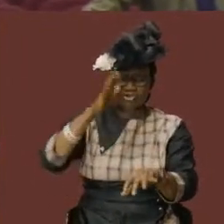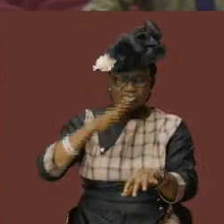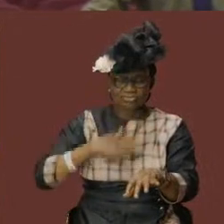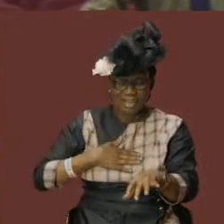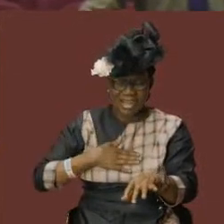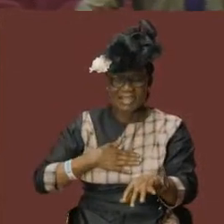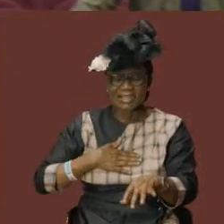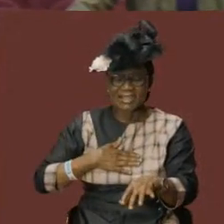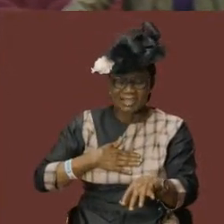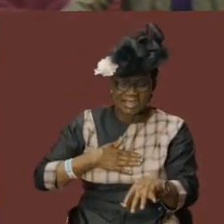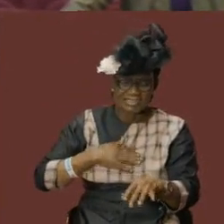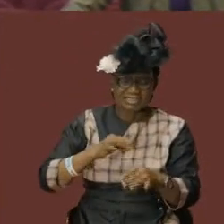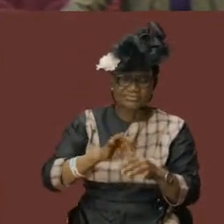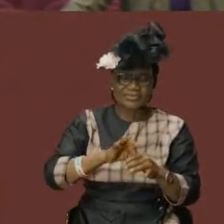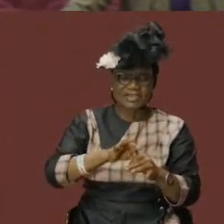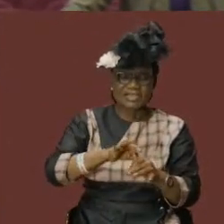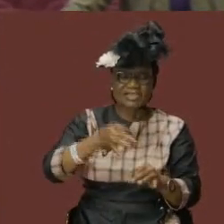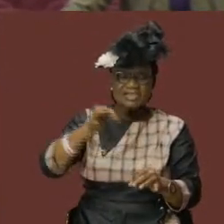touch my